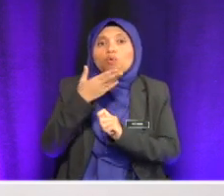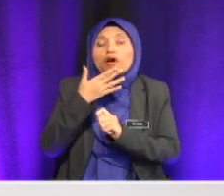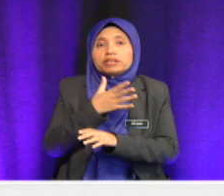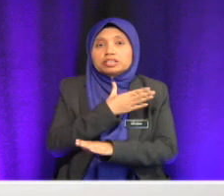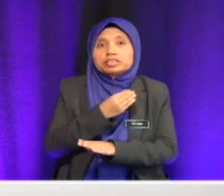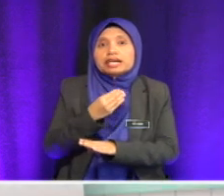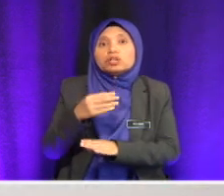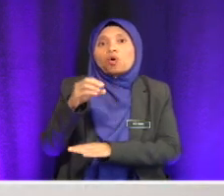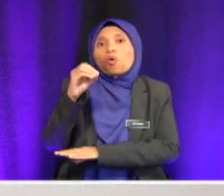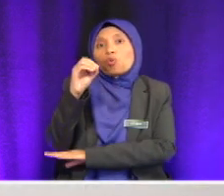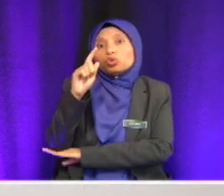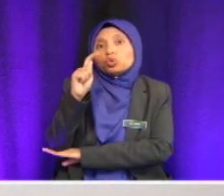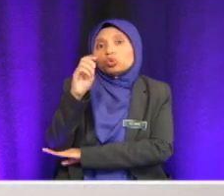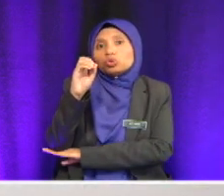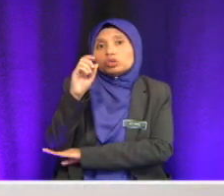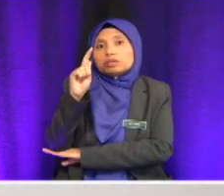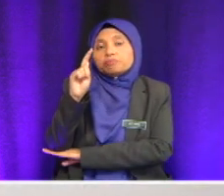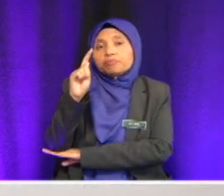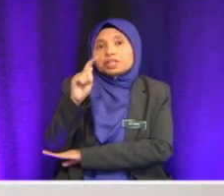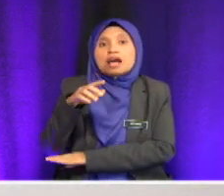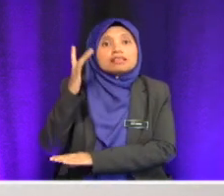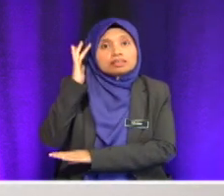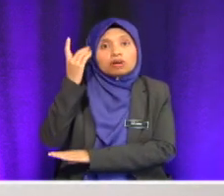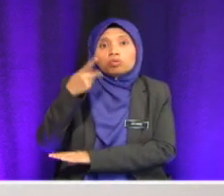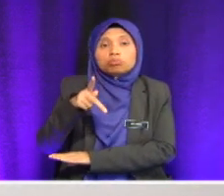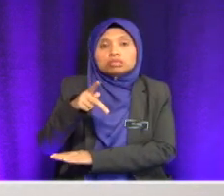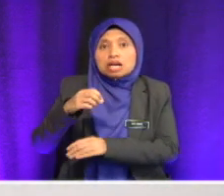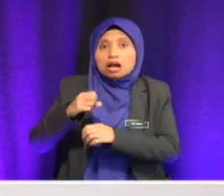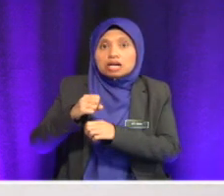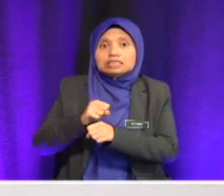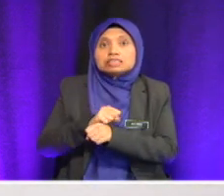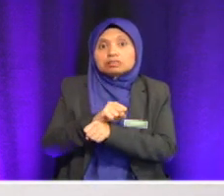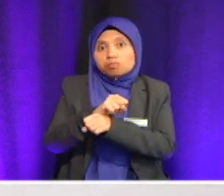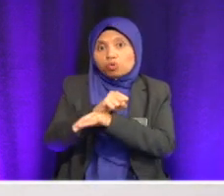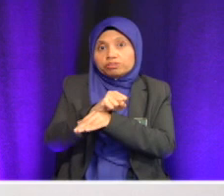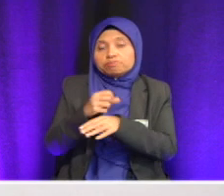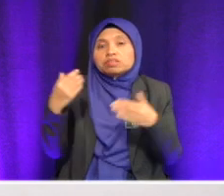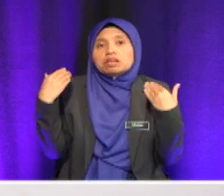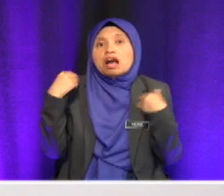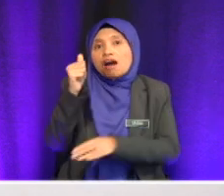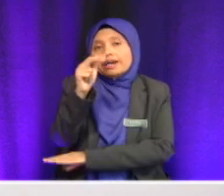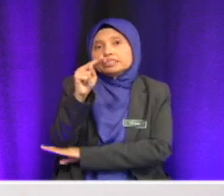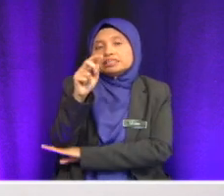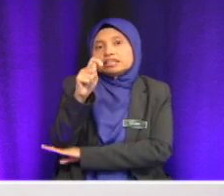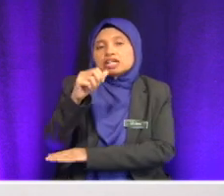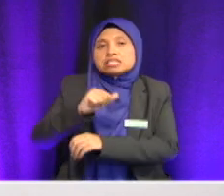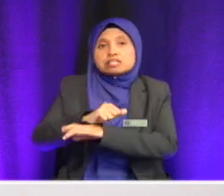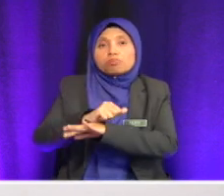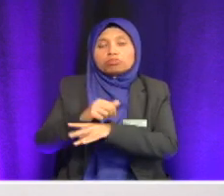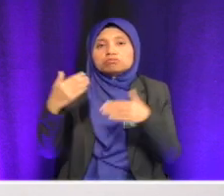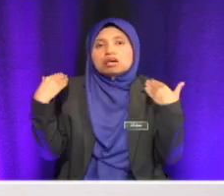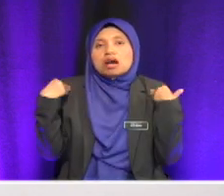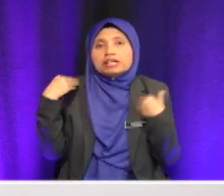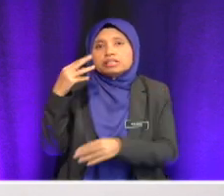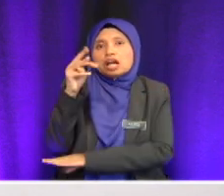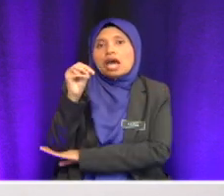Yeah. Okay, that's a good one. Very interesting. Thank you, Anna. Okay, what about the last one? Laili, can you please share your amazing